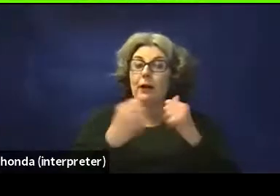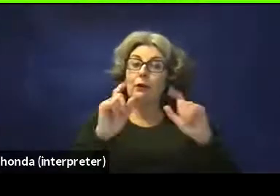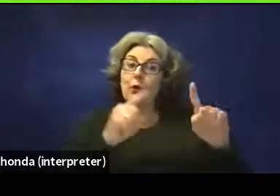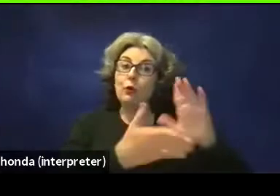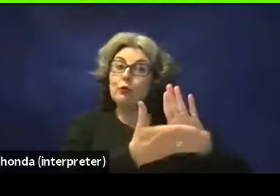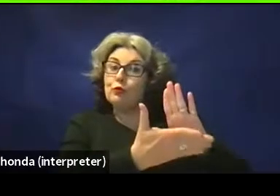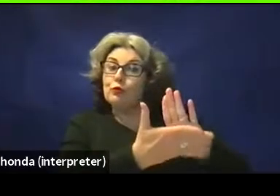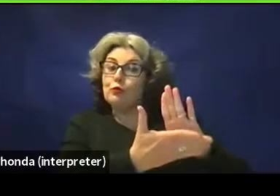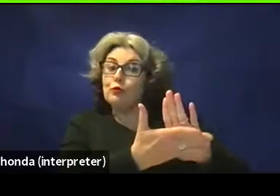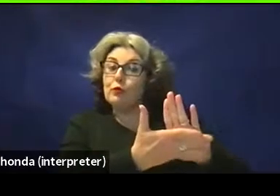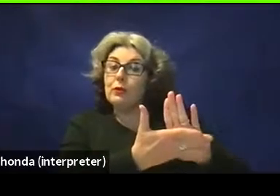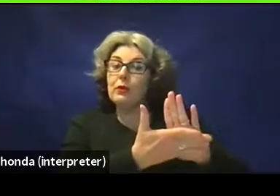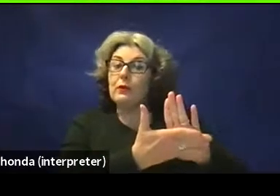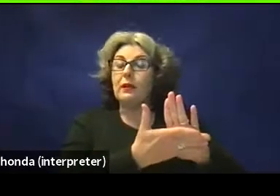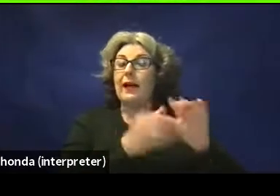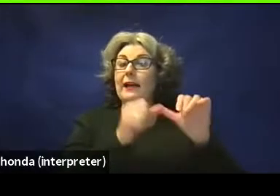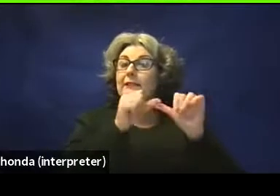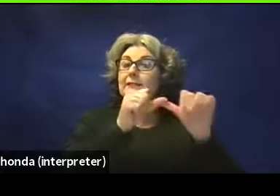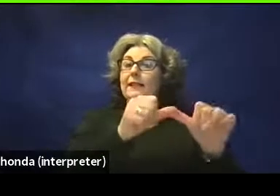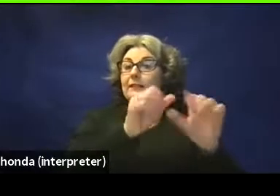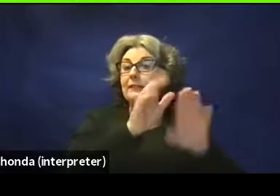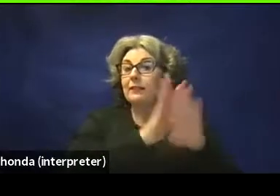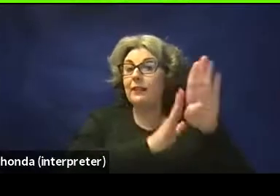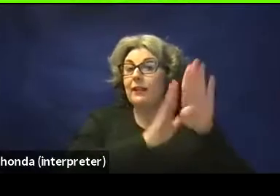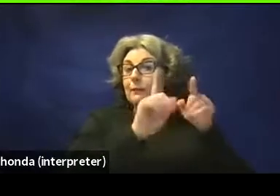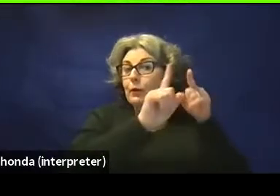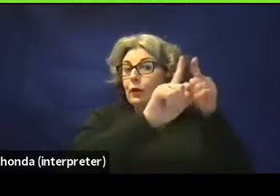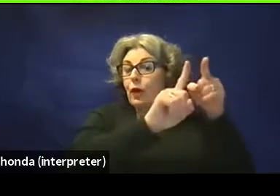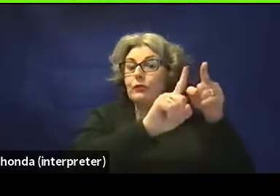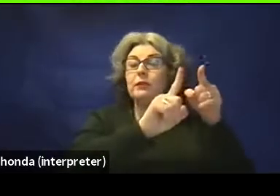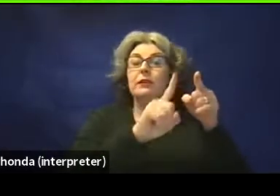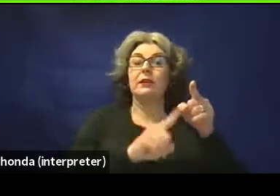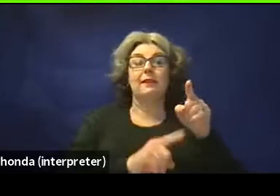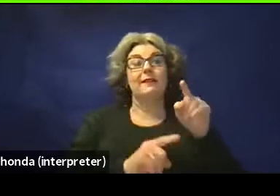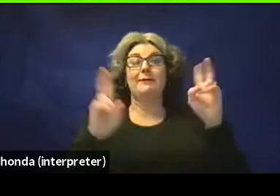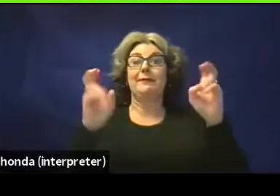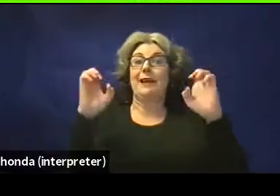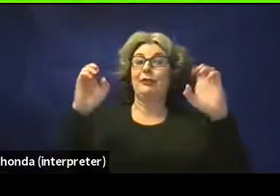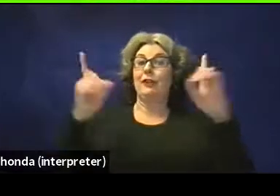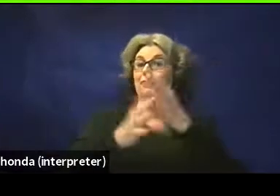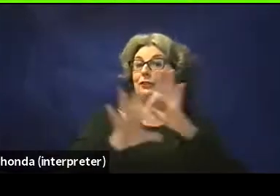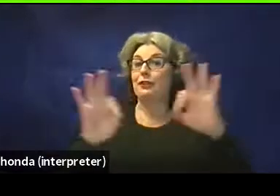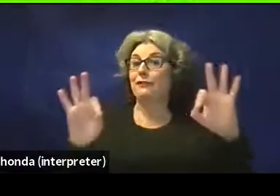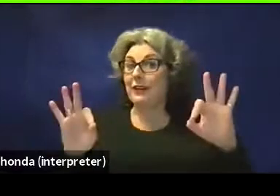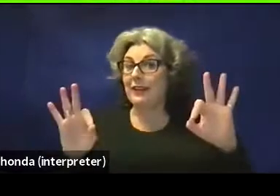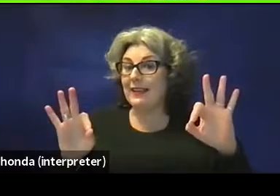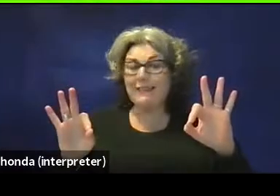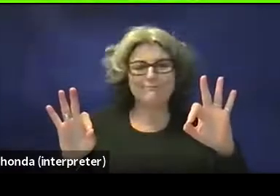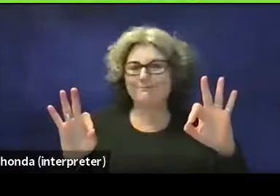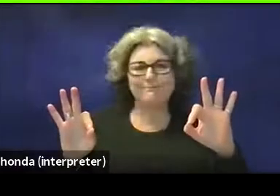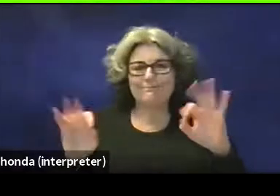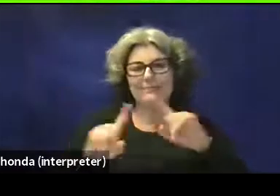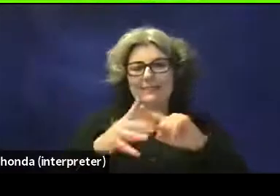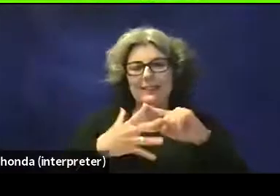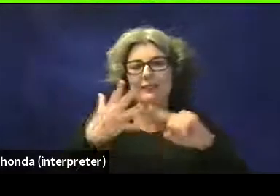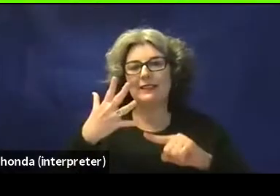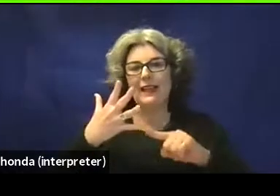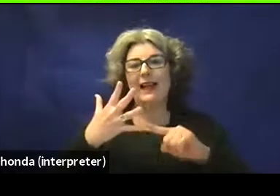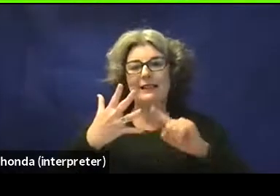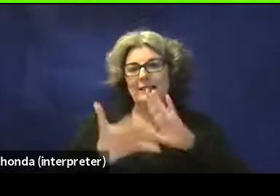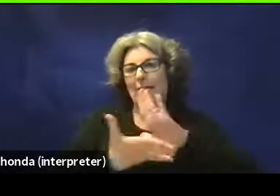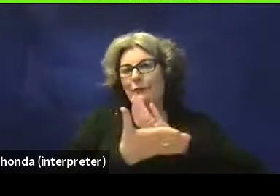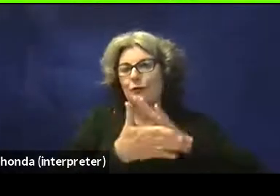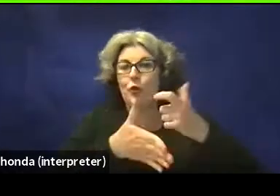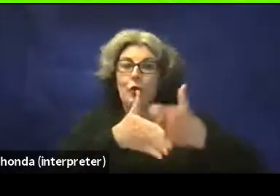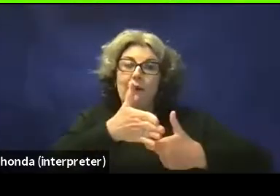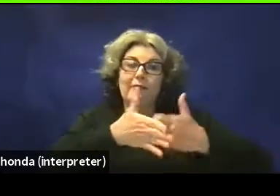as much as, sustainable development goals talk about education being free, it's not. There are all kinds of embedded school